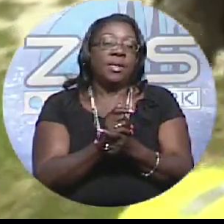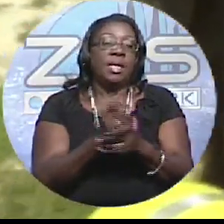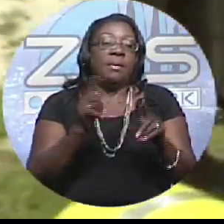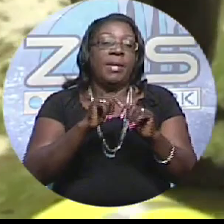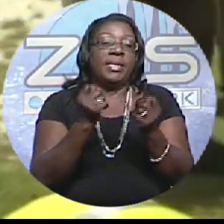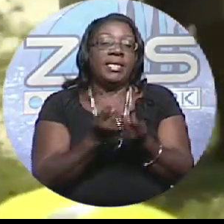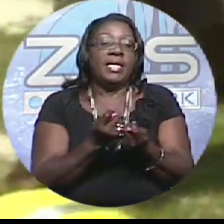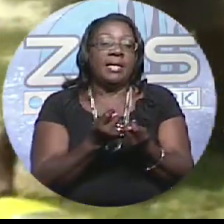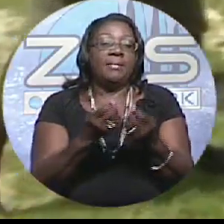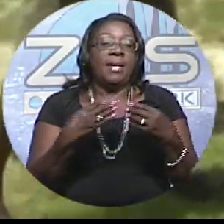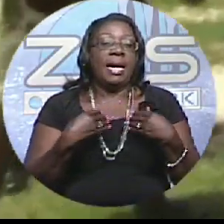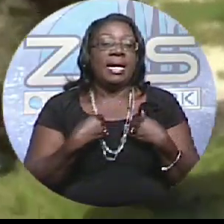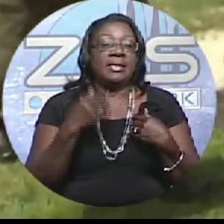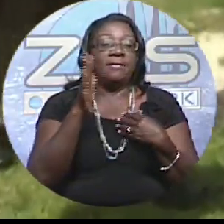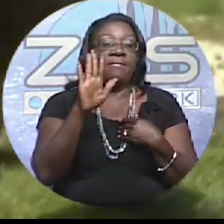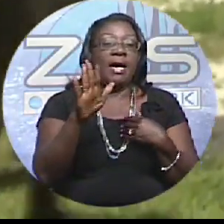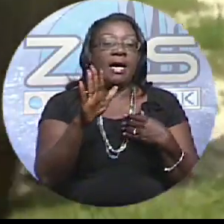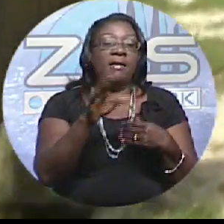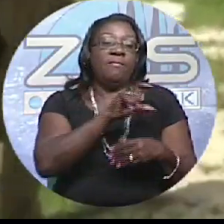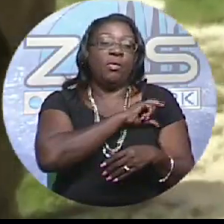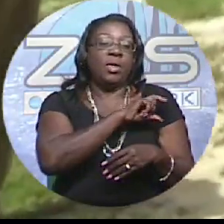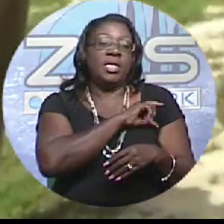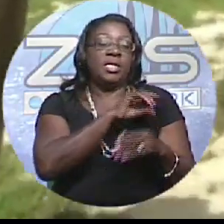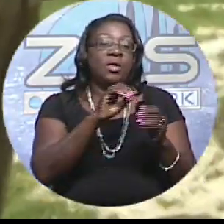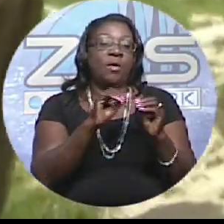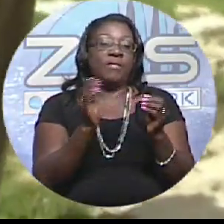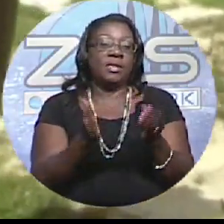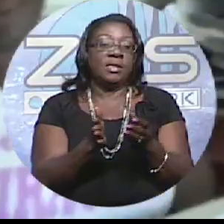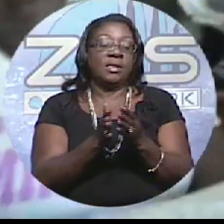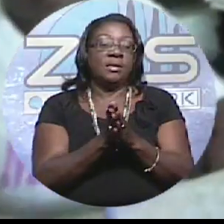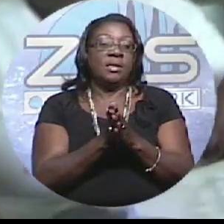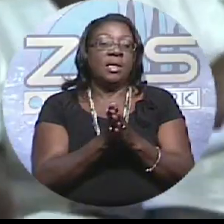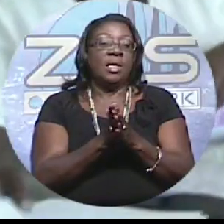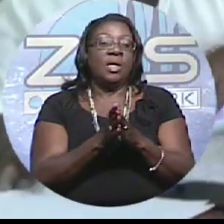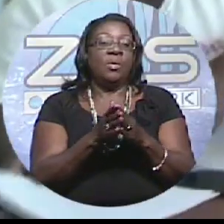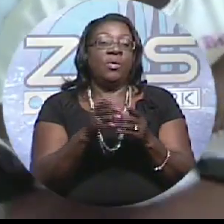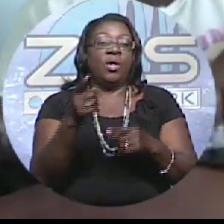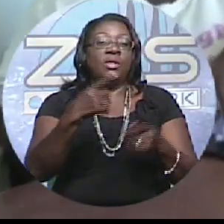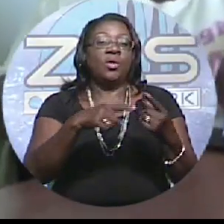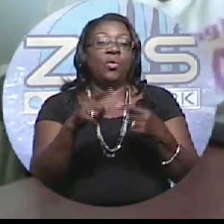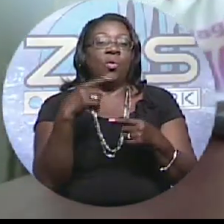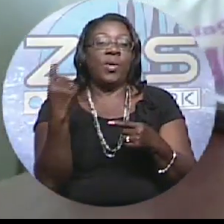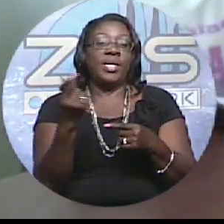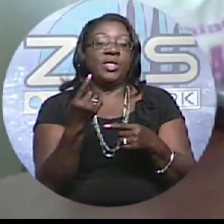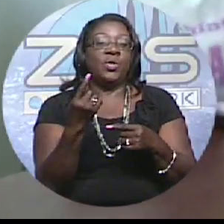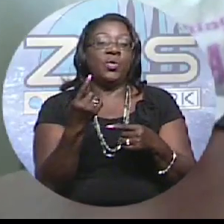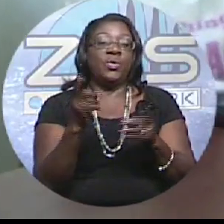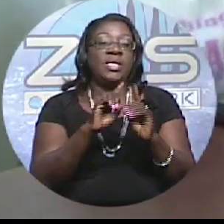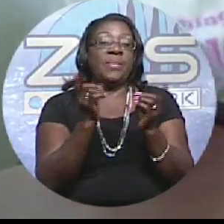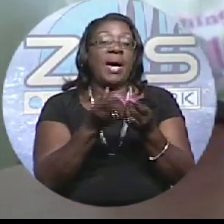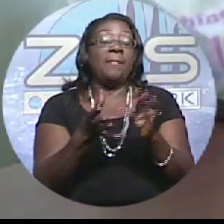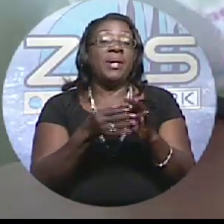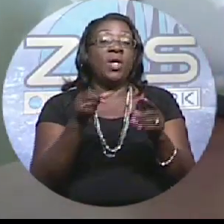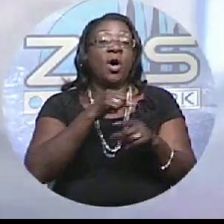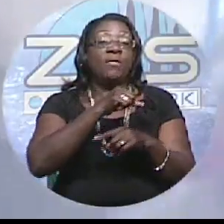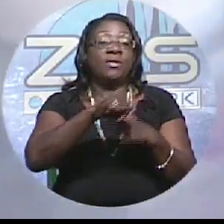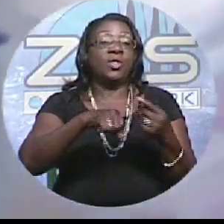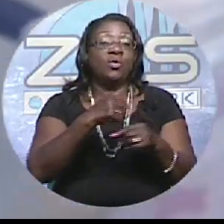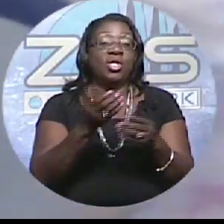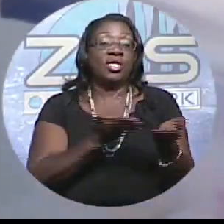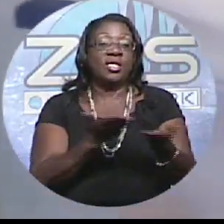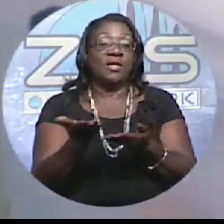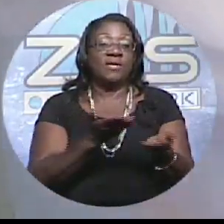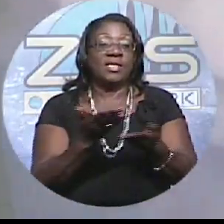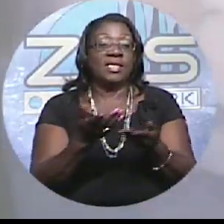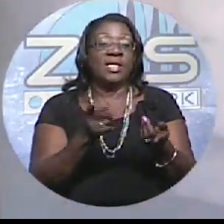of about 5 officers for the time being. Well, we also made our way down to the Department of Social Services here on the island, where we spoke